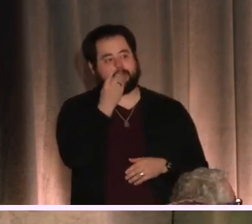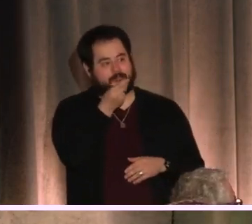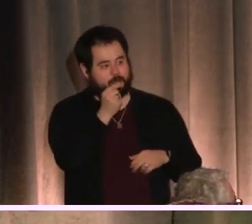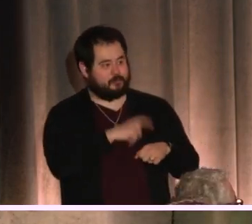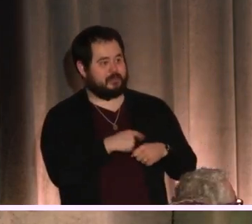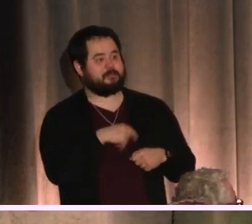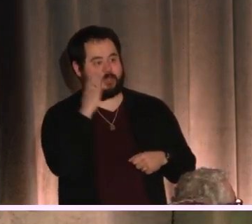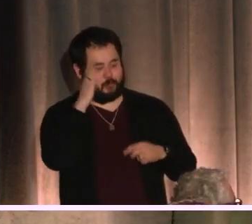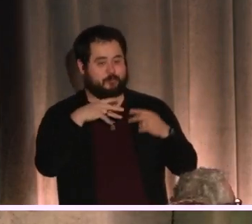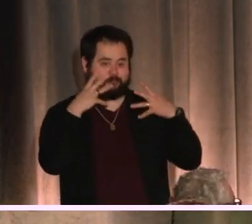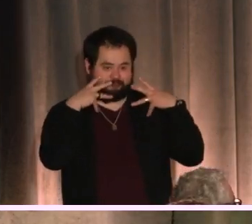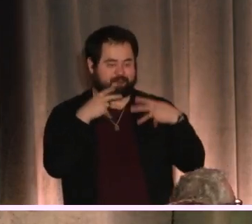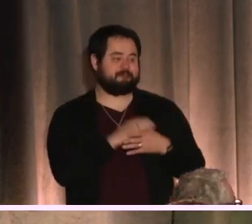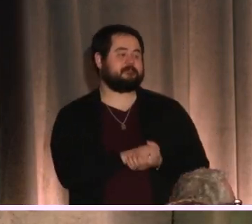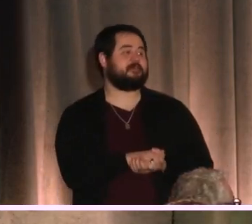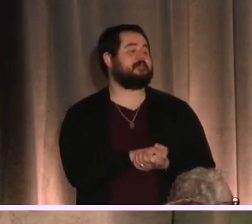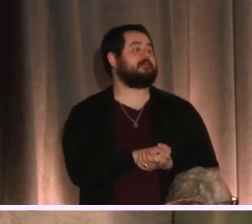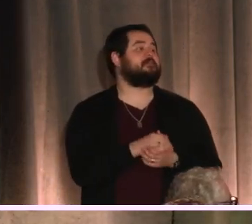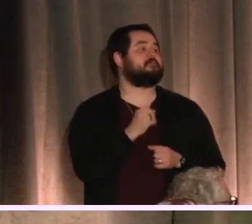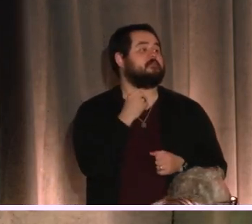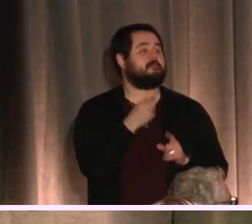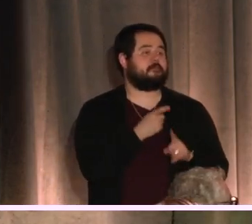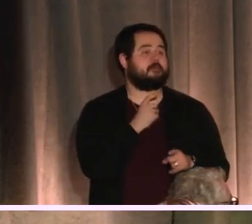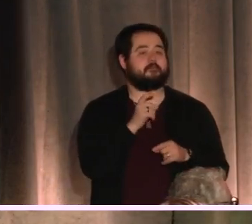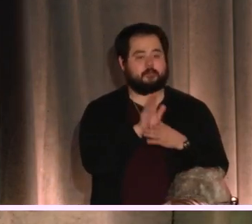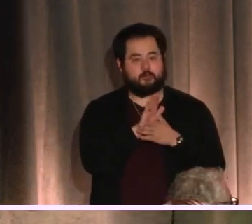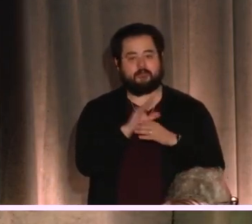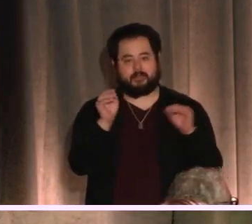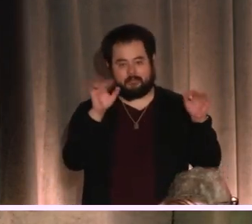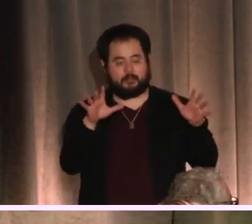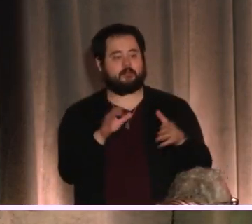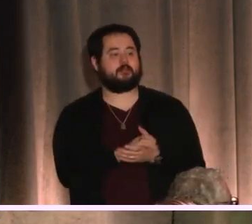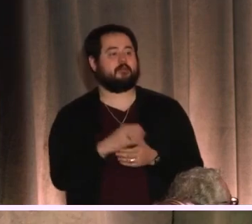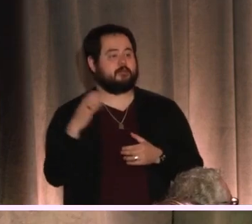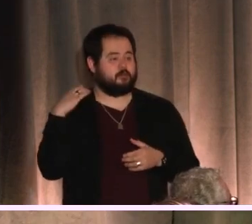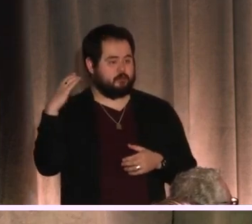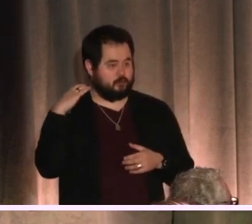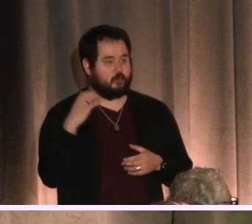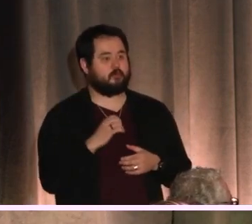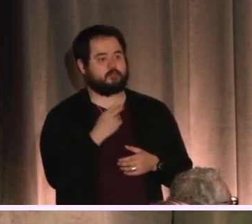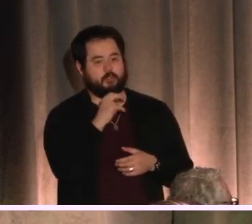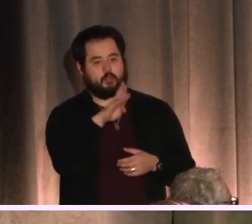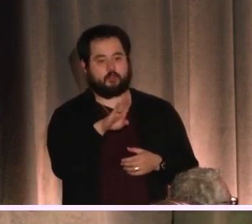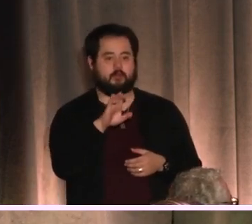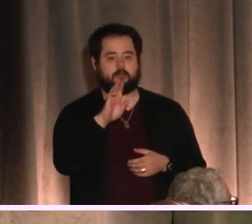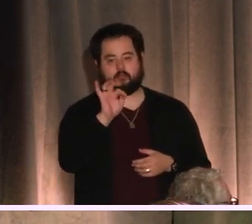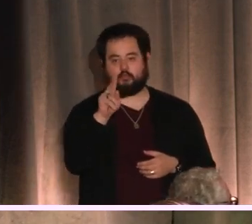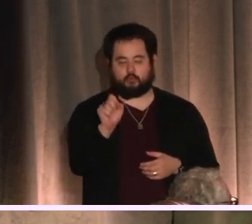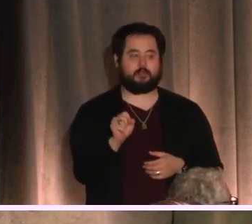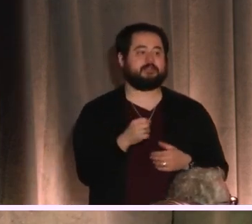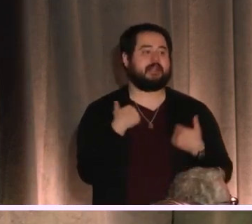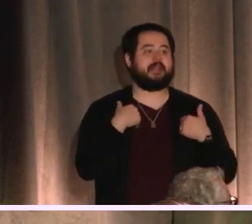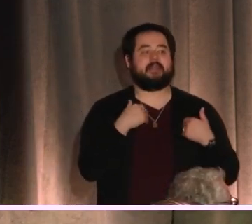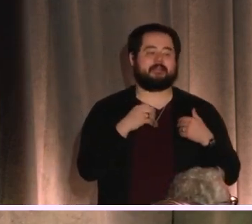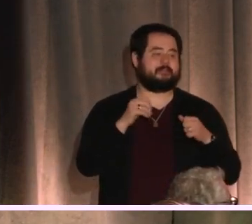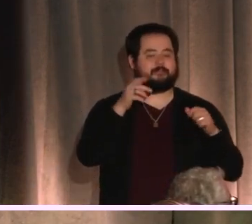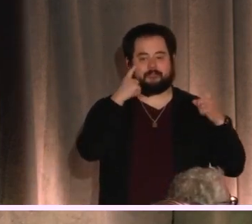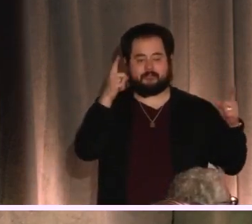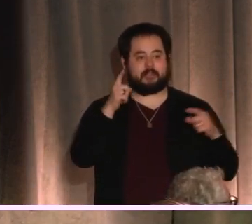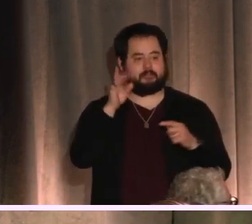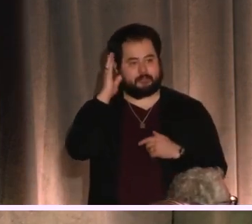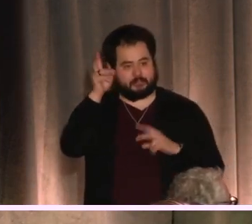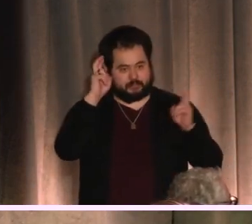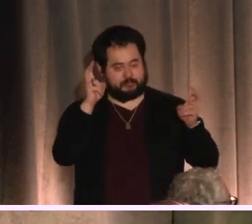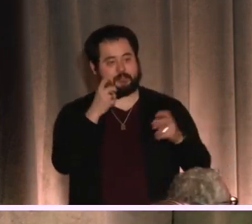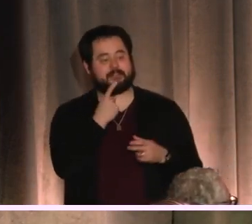up. So from the movie Miracle, that you had Coach Herb Brooks that led his iconic speech with the quote of, "Great moments